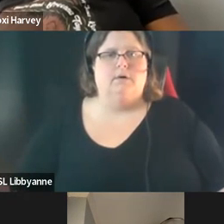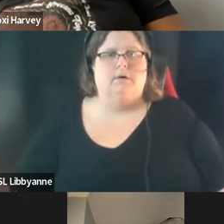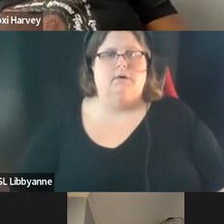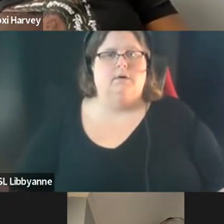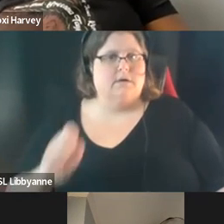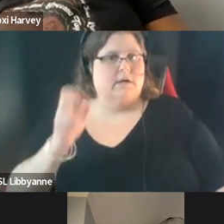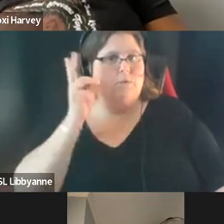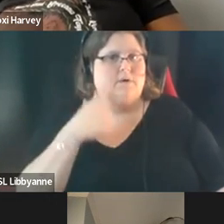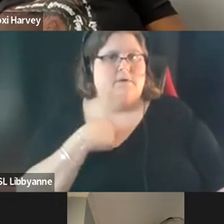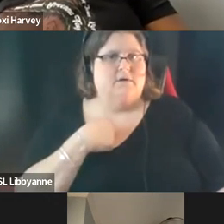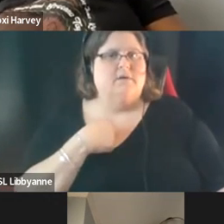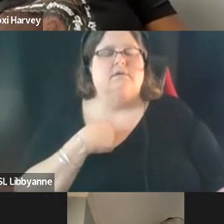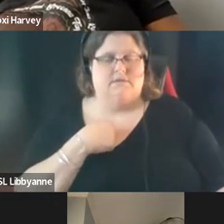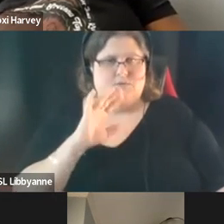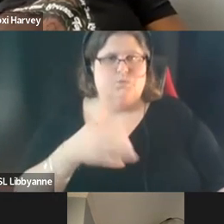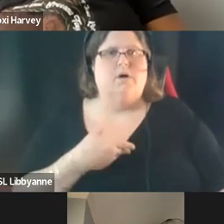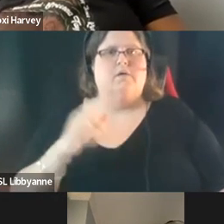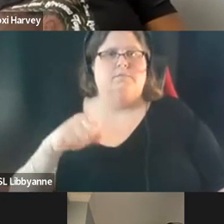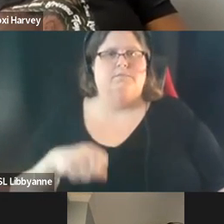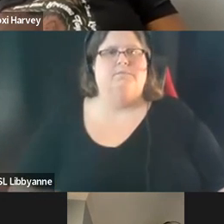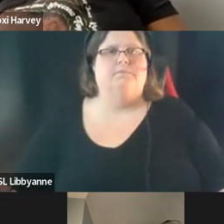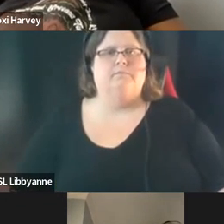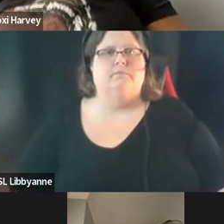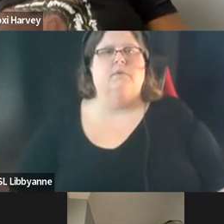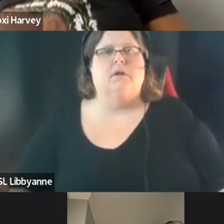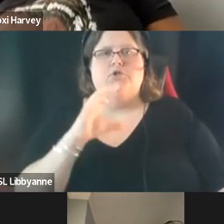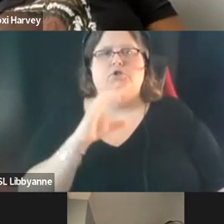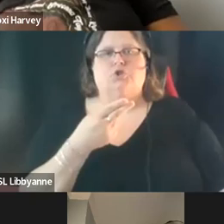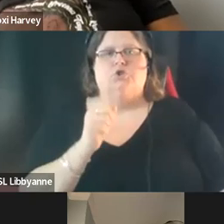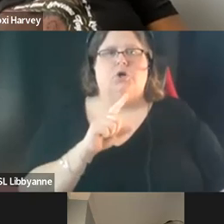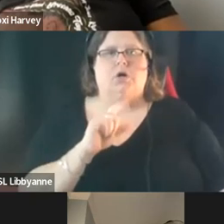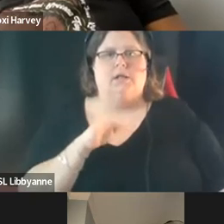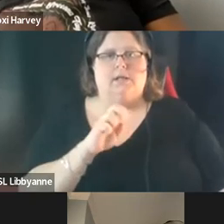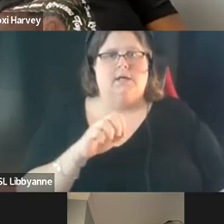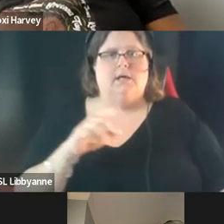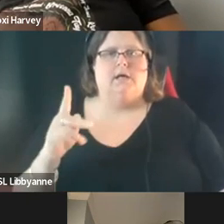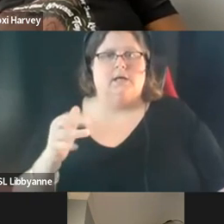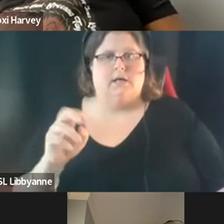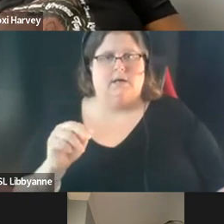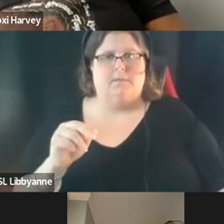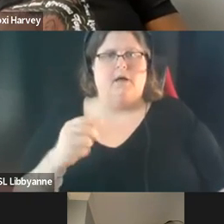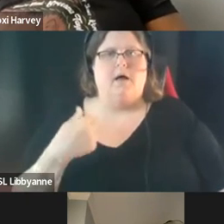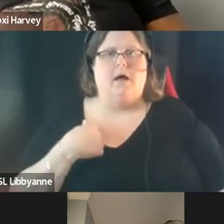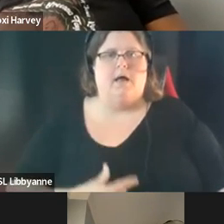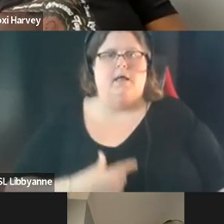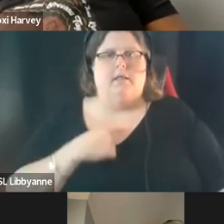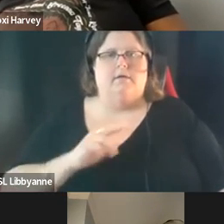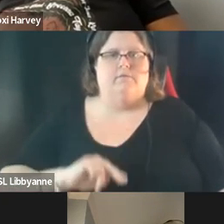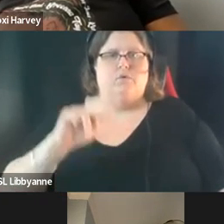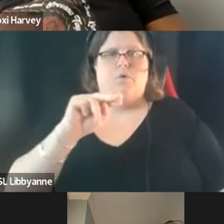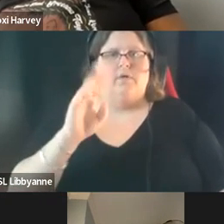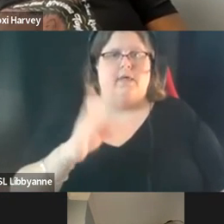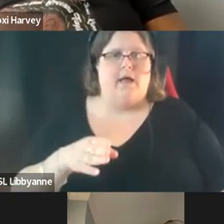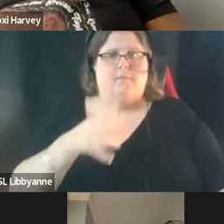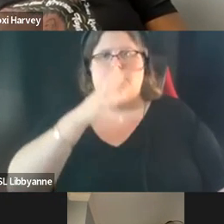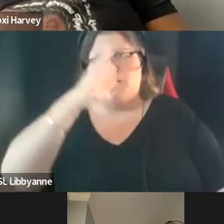Can you hear me? Welcome, yes. Ah, thank you. My name is Charlie Kim. I'm a resident of the North End, a